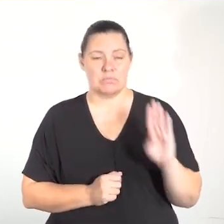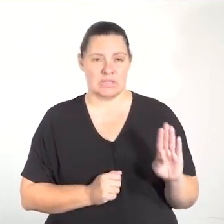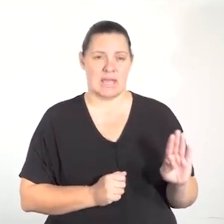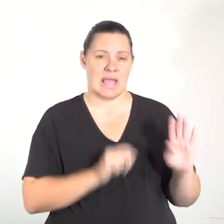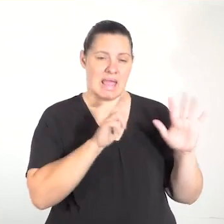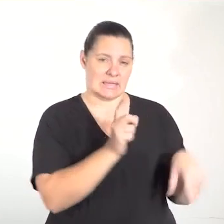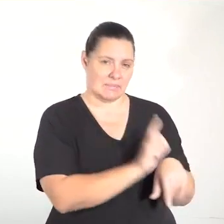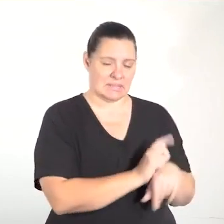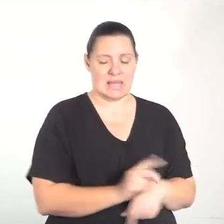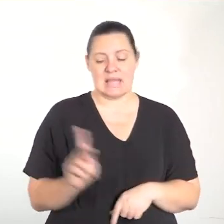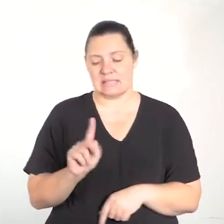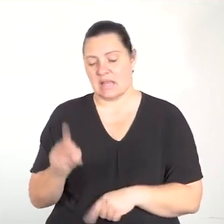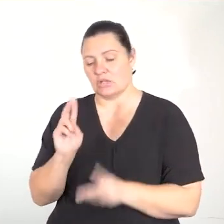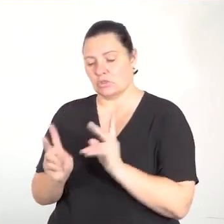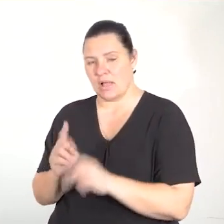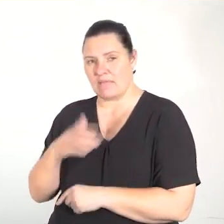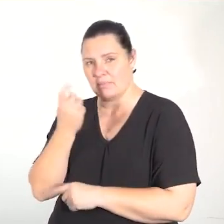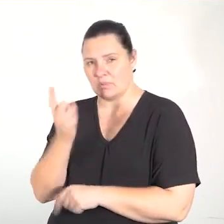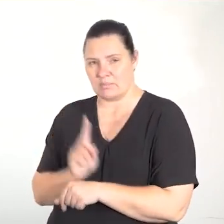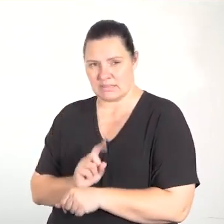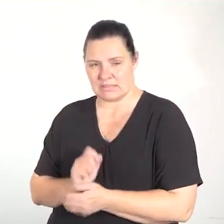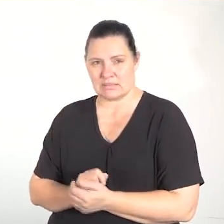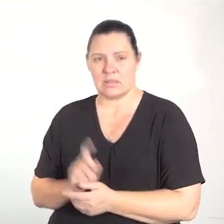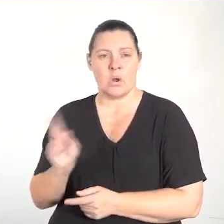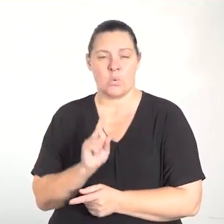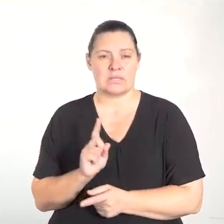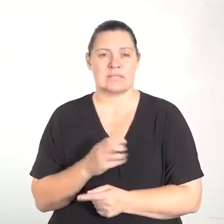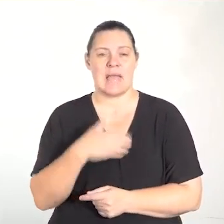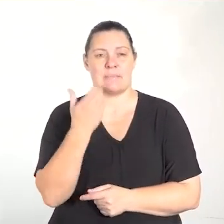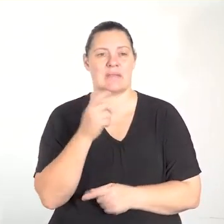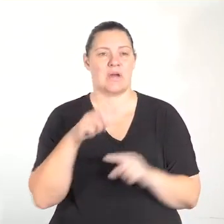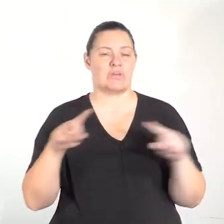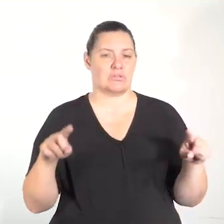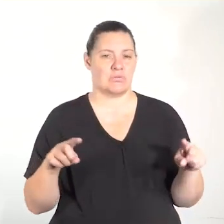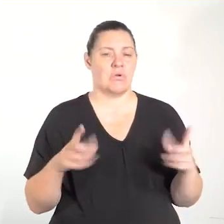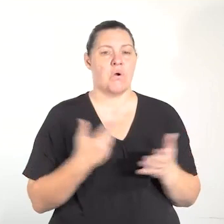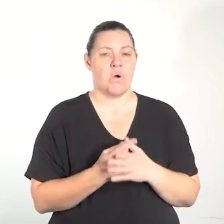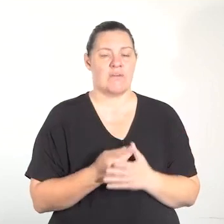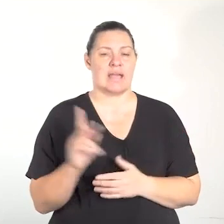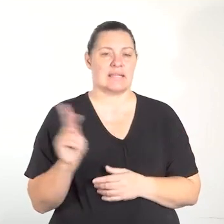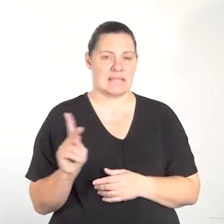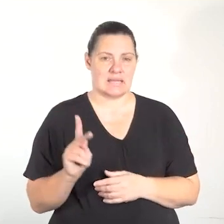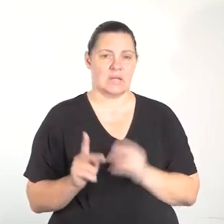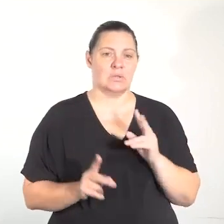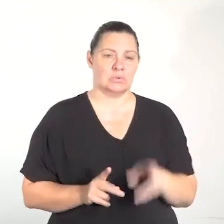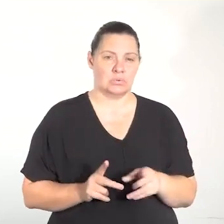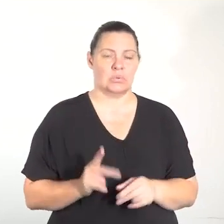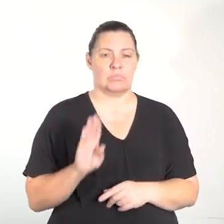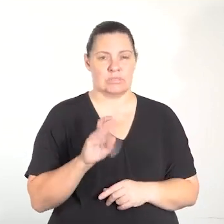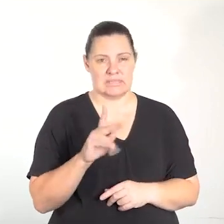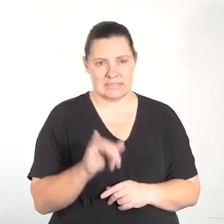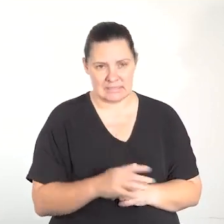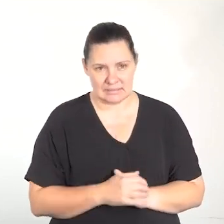on their list. Busi picks 8 apples per minute and Kensani picks 12 apples per minute. What is the apple picking ratio of